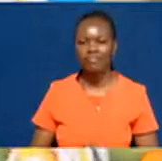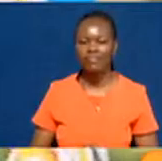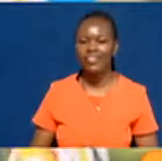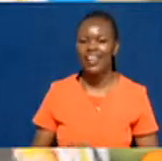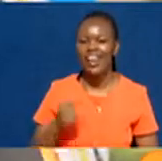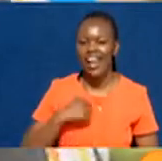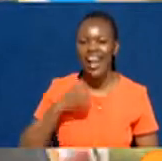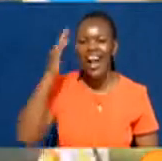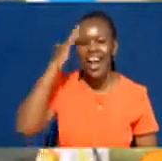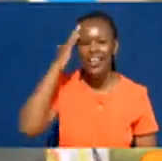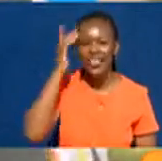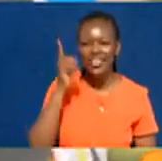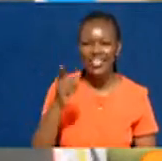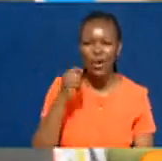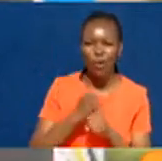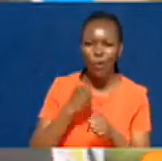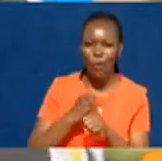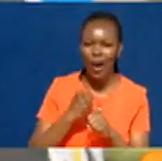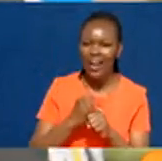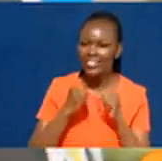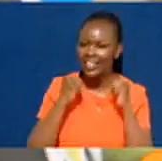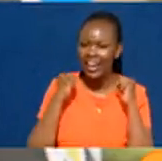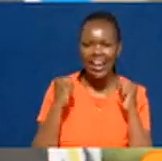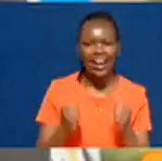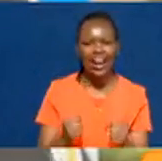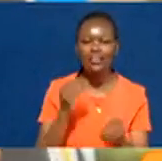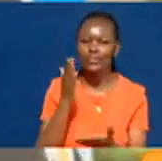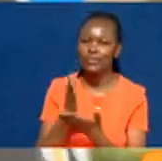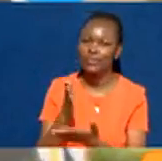I know he worked hard